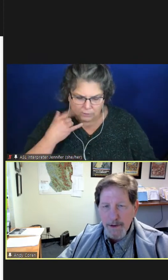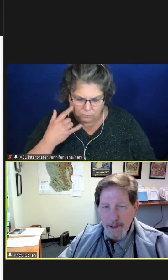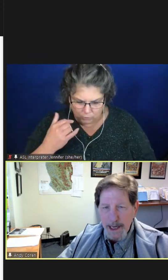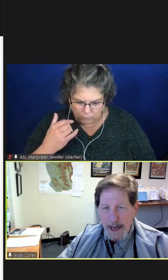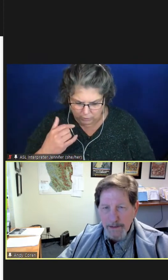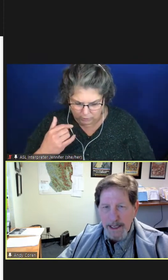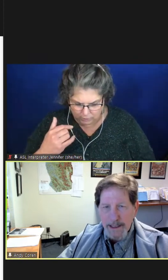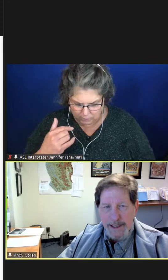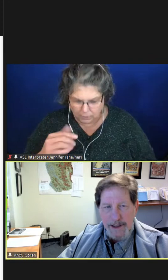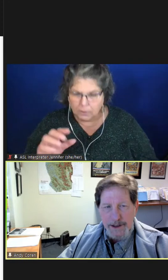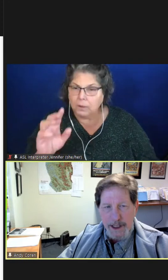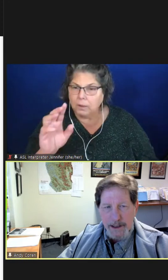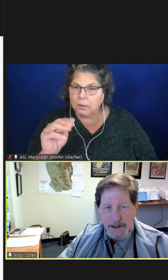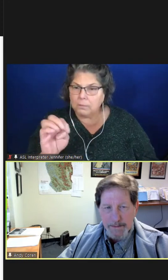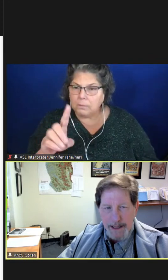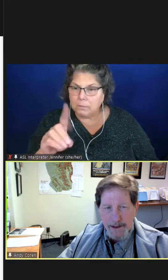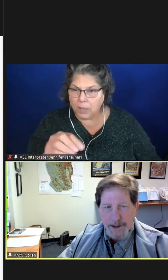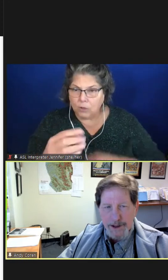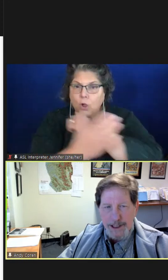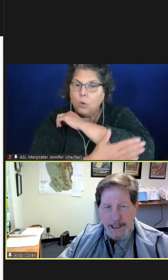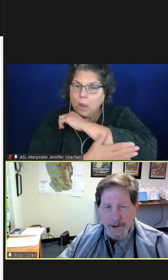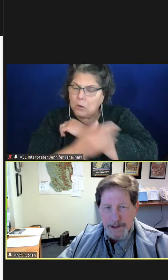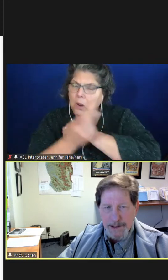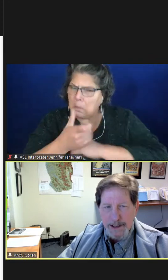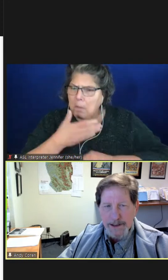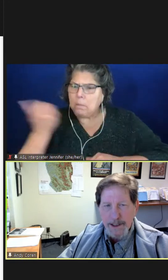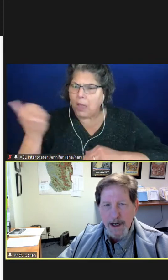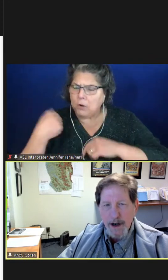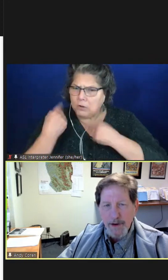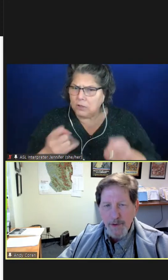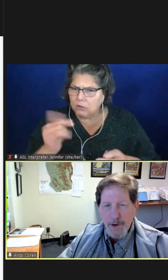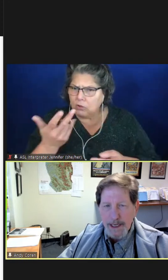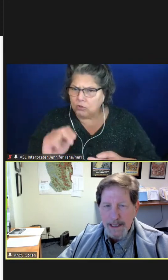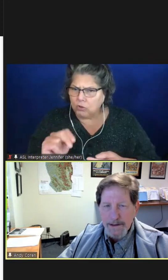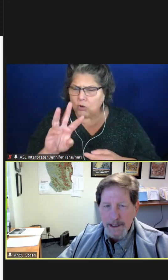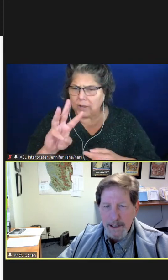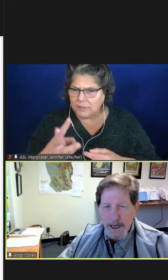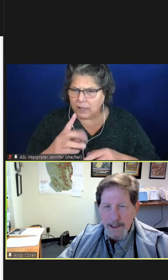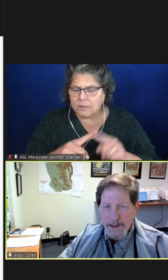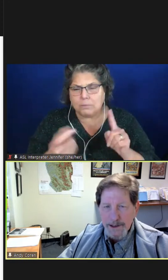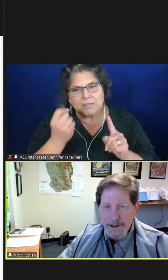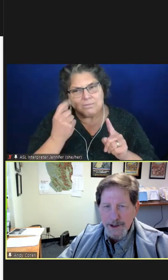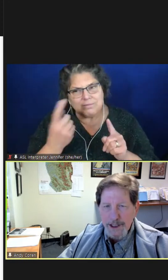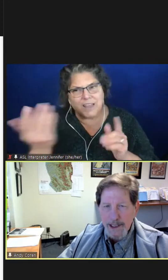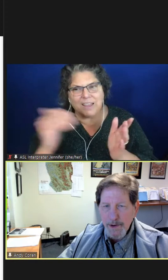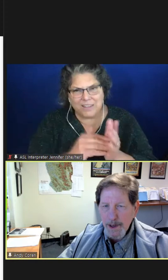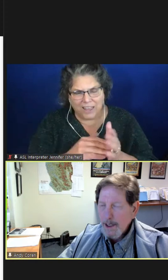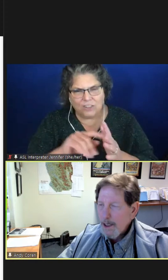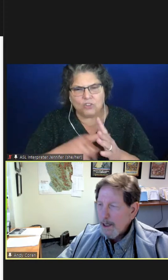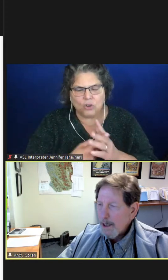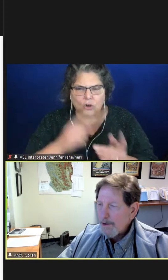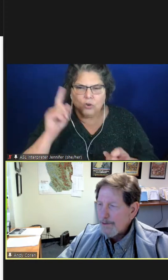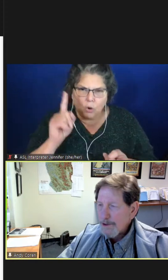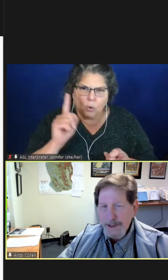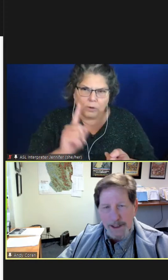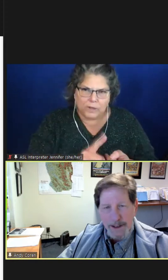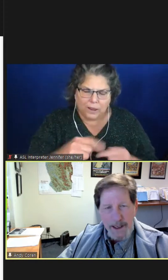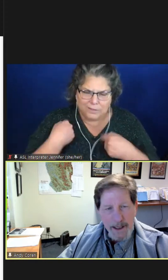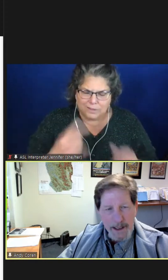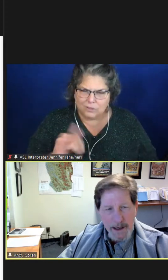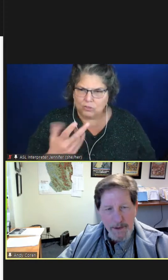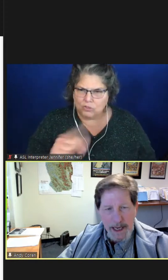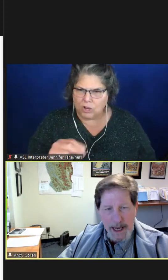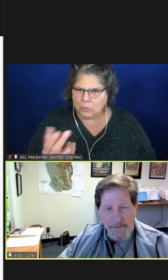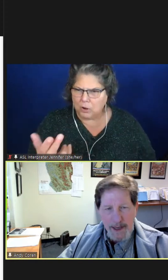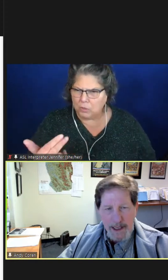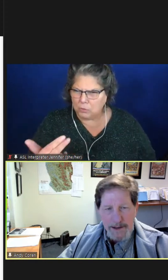Mendocino County has actually done a little better since January 6th, although we're again declining since January 13th. And